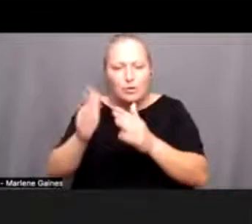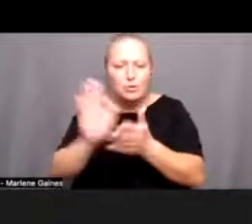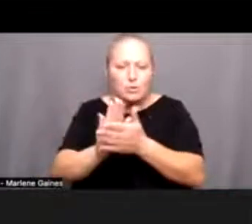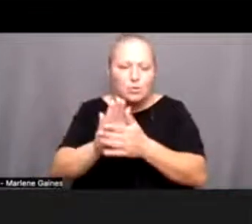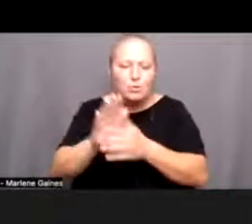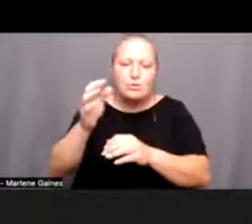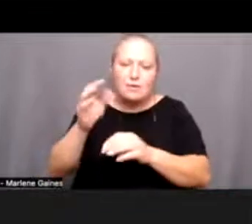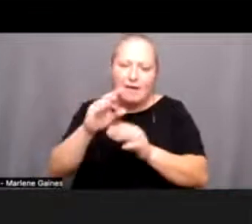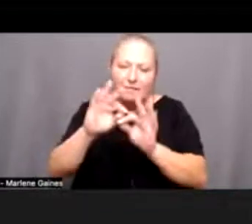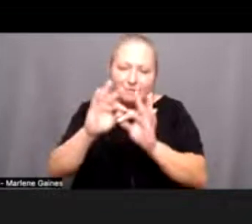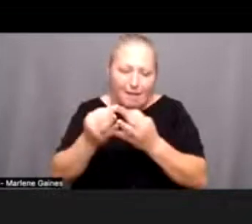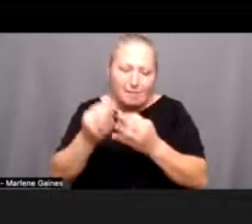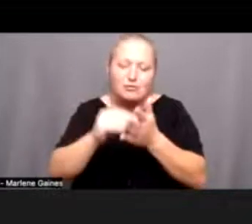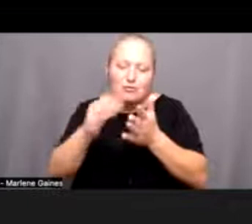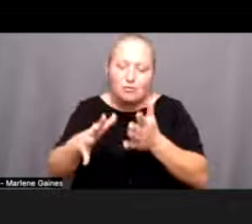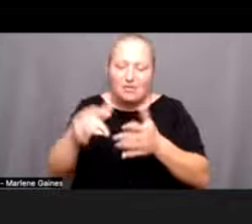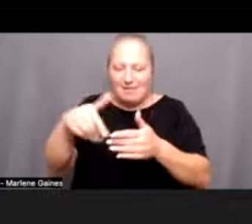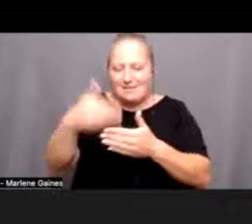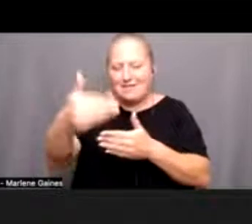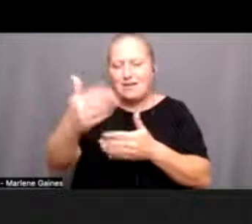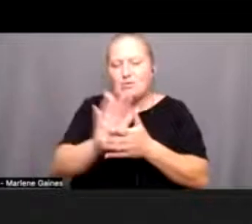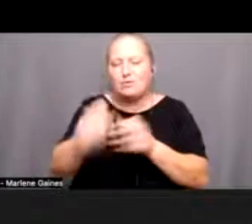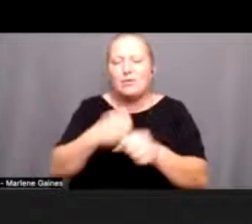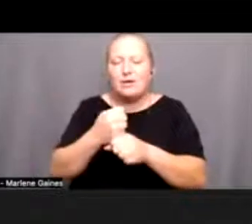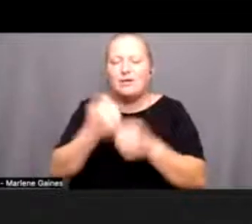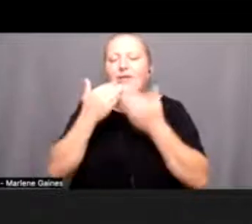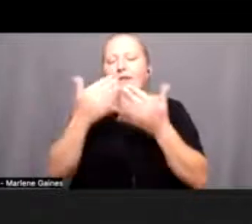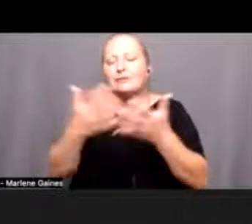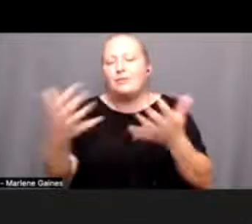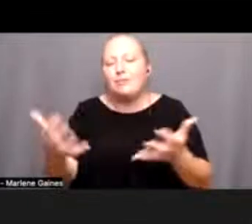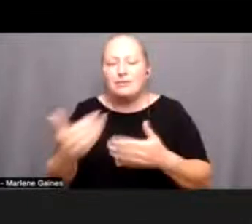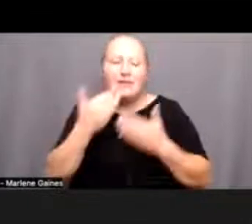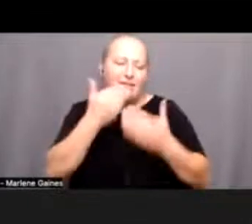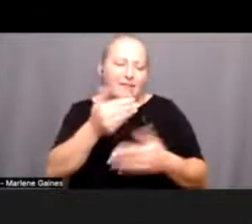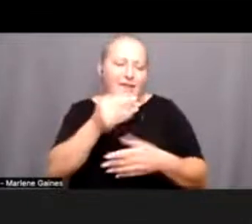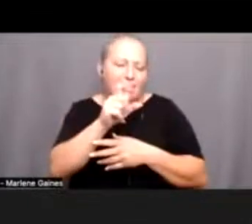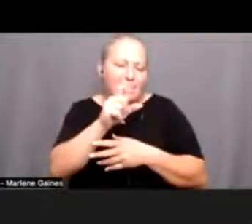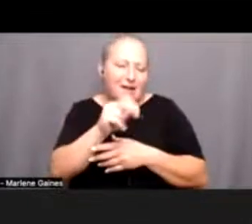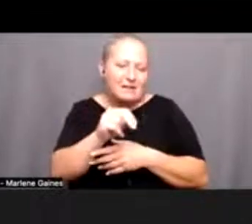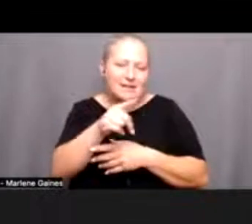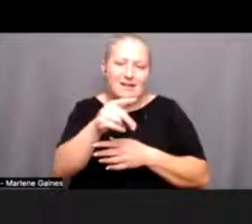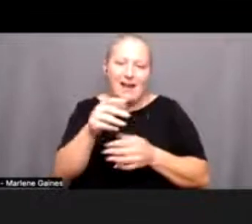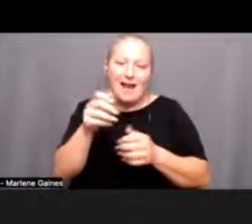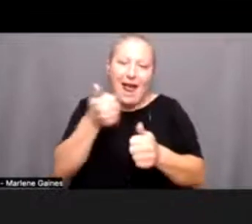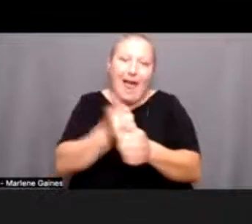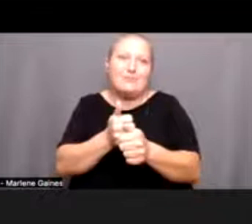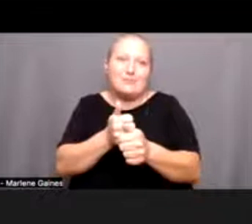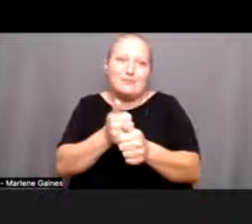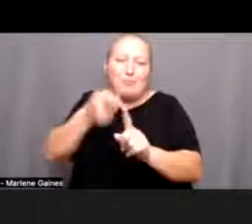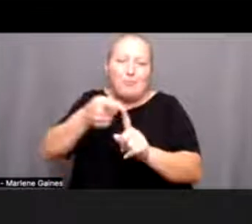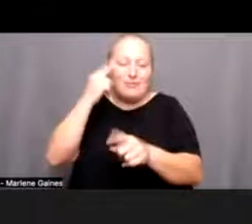families this upcoming school year. Thank you so much. Thank you, Nelson. Nelson gets extra points for being brief.